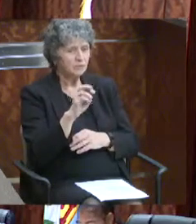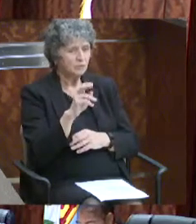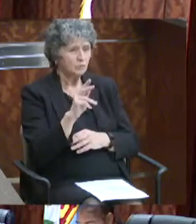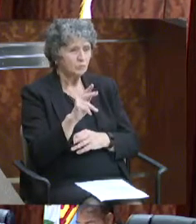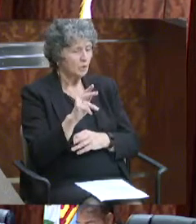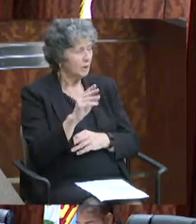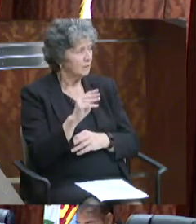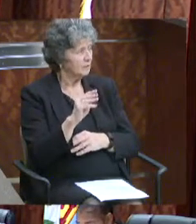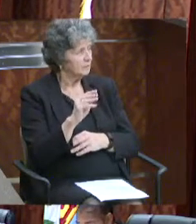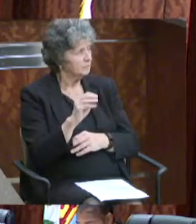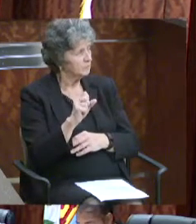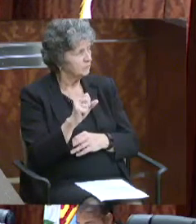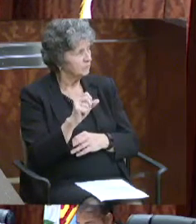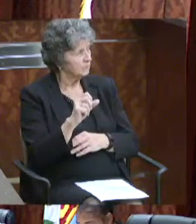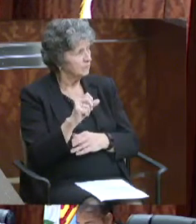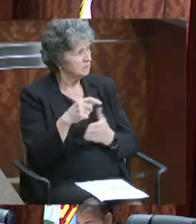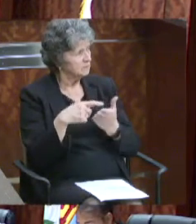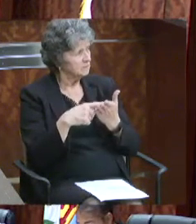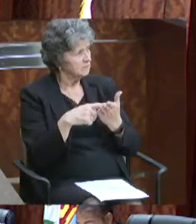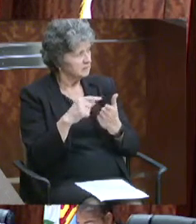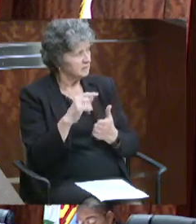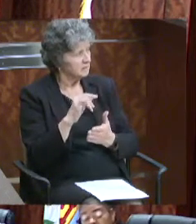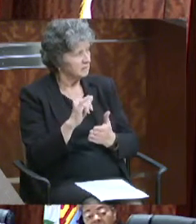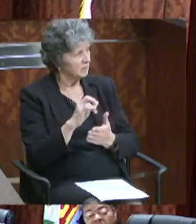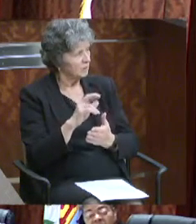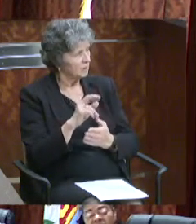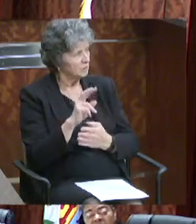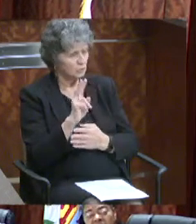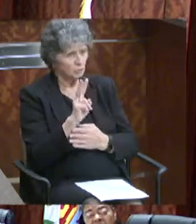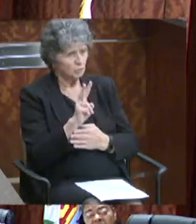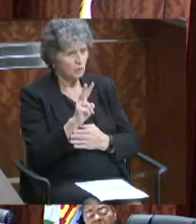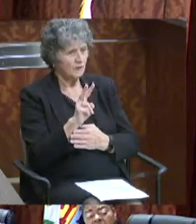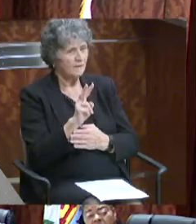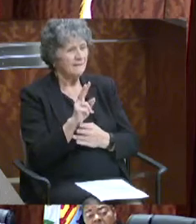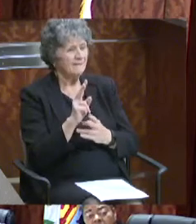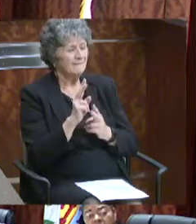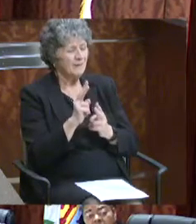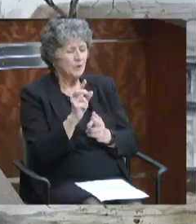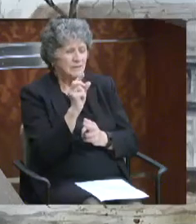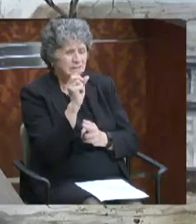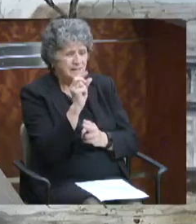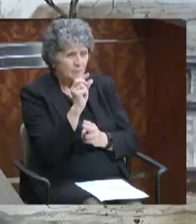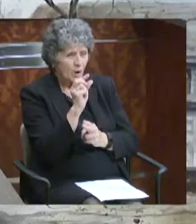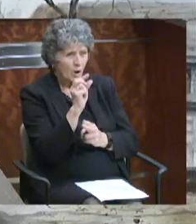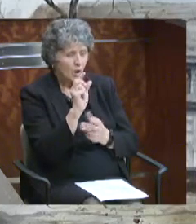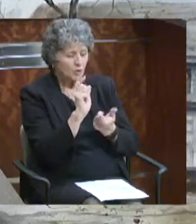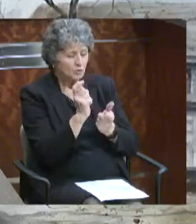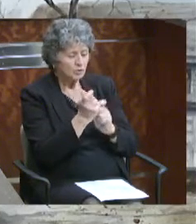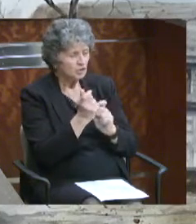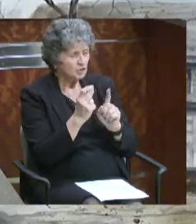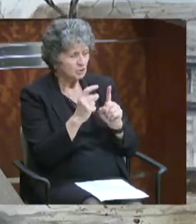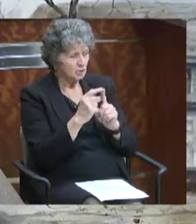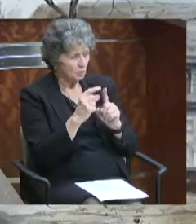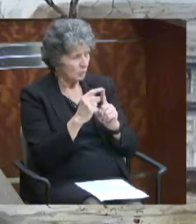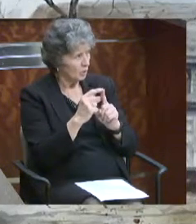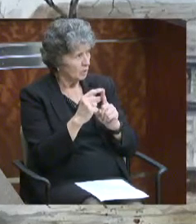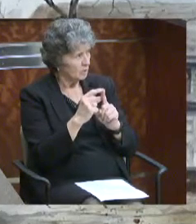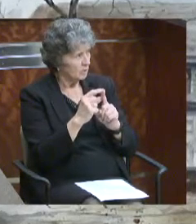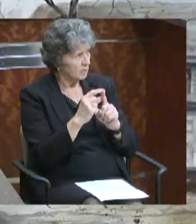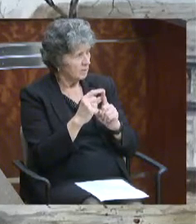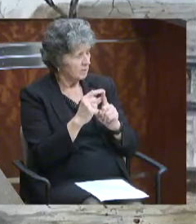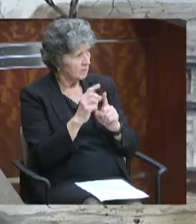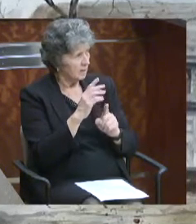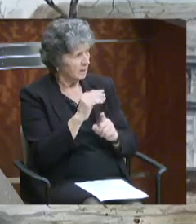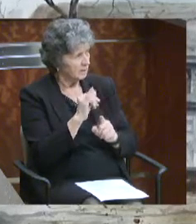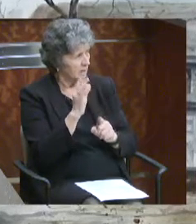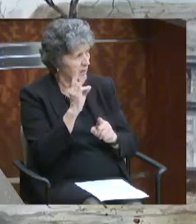conferred on this. There are two very small changes in the wording which are not substantive, but I would just appreciate it if the council